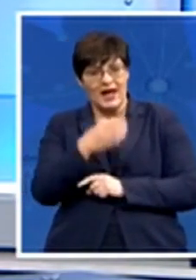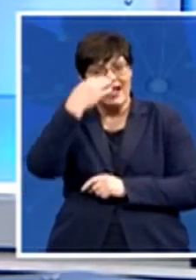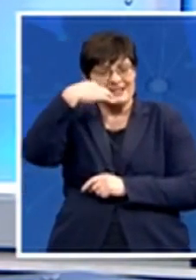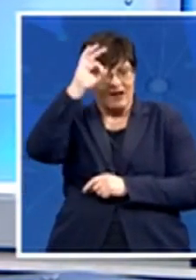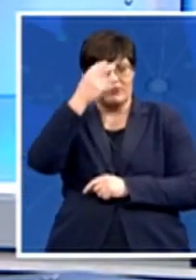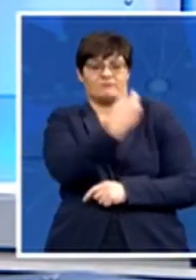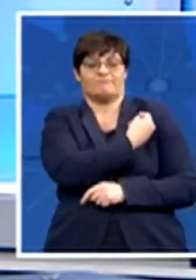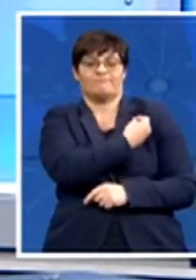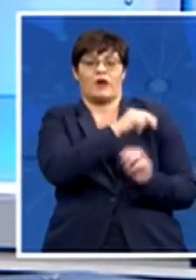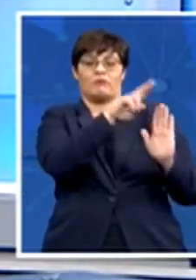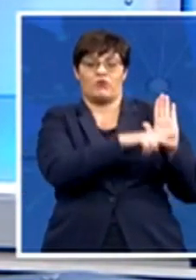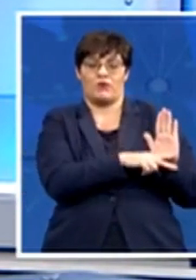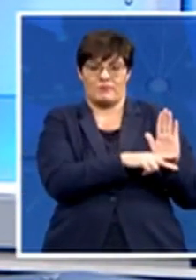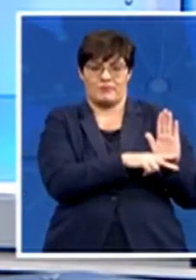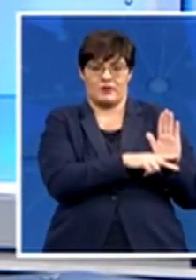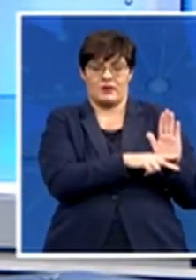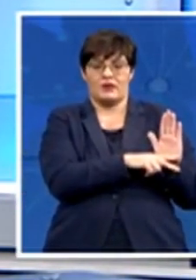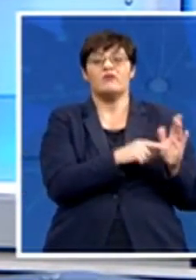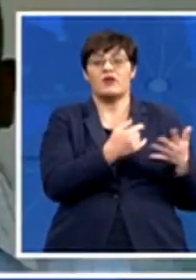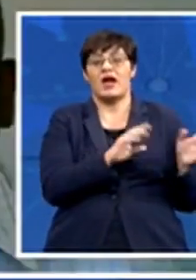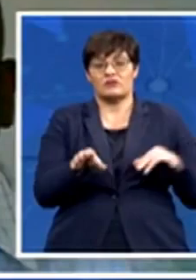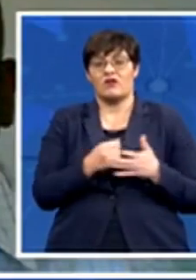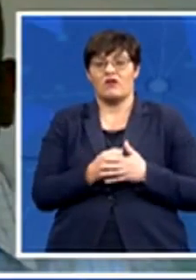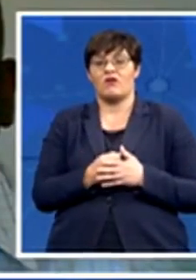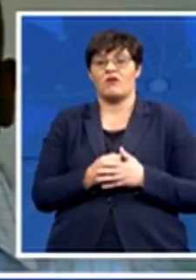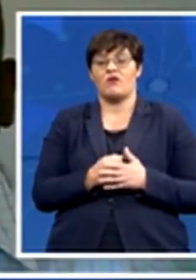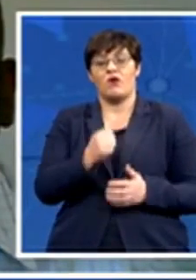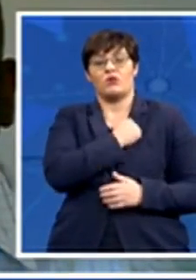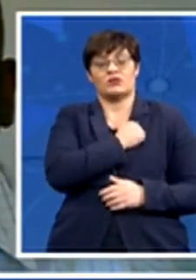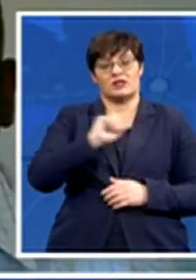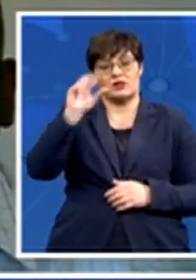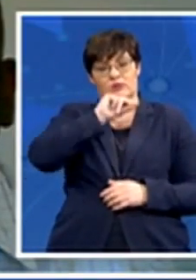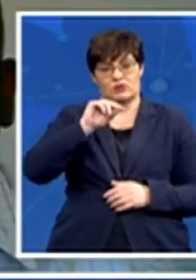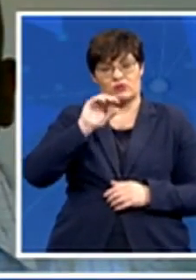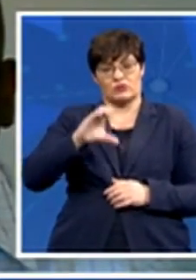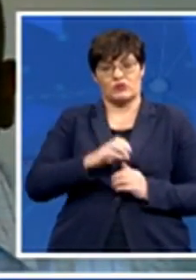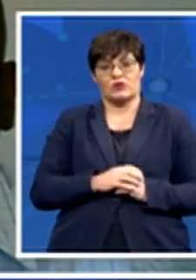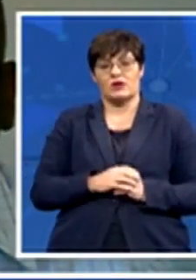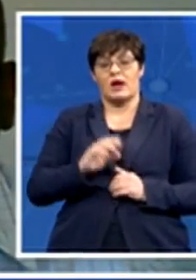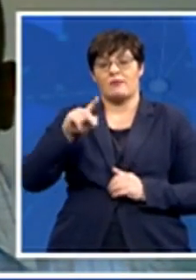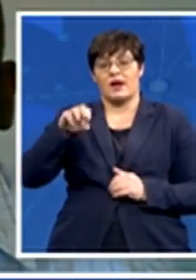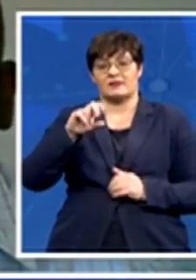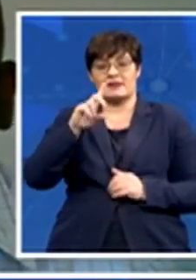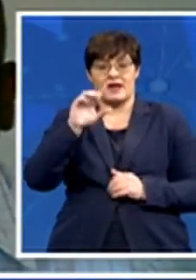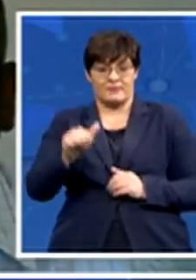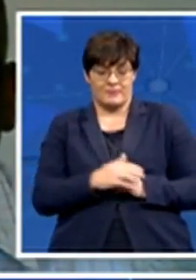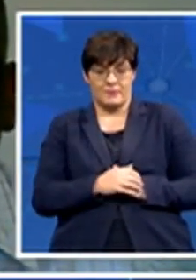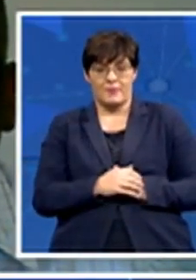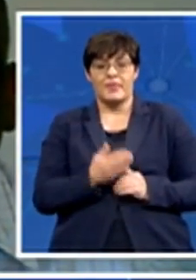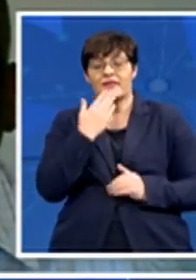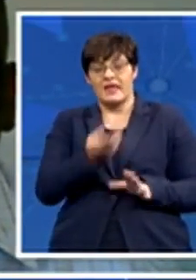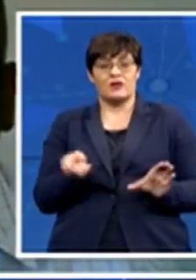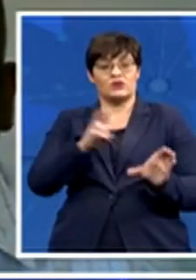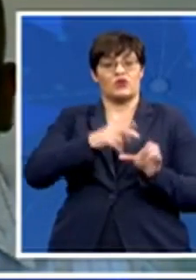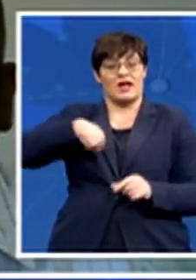reaction, we're now joined by Cosatu National Spokesperson Sizwe Pamla. Mr. Pamla, very good morning to you. Thank you so much for joining us. Welcome to the agenda. What's Cosatu's reaction